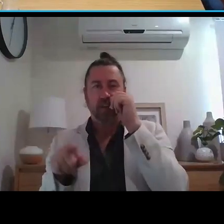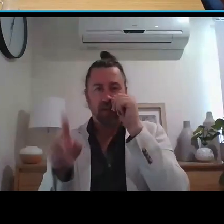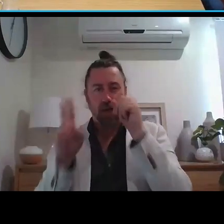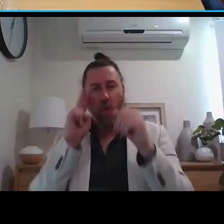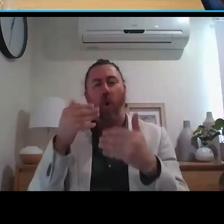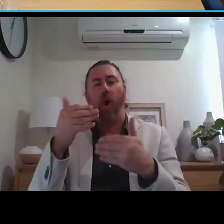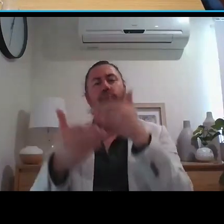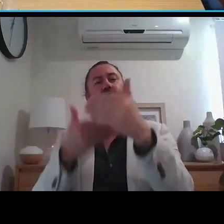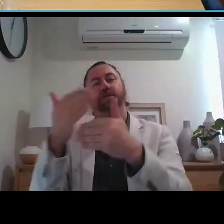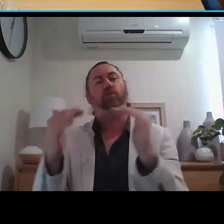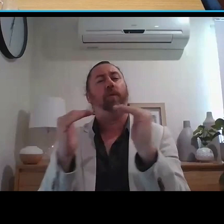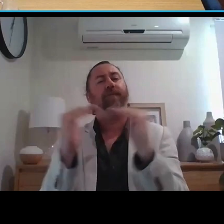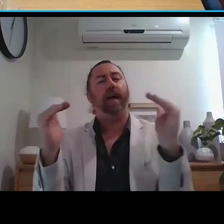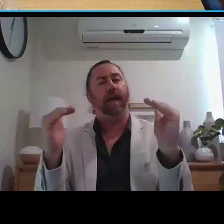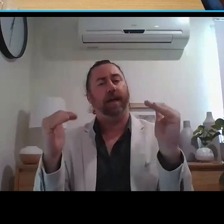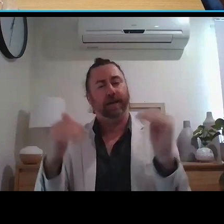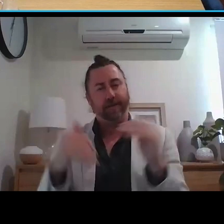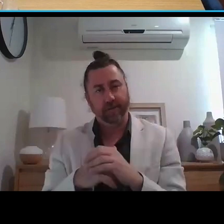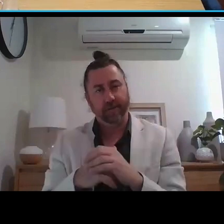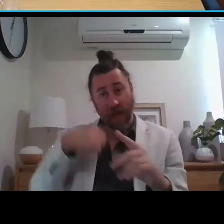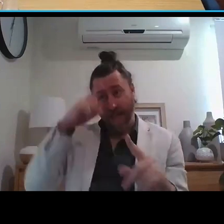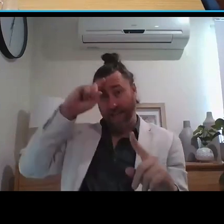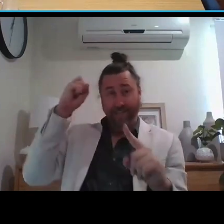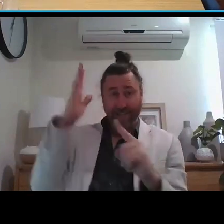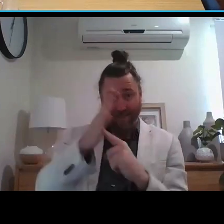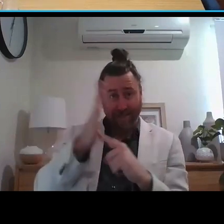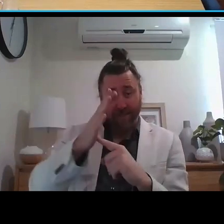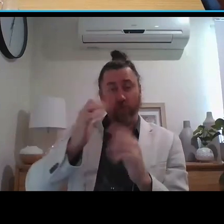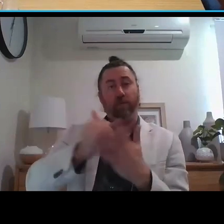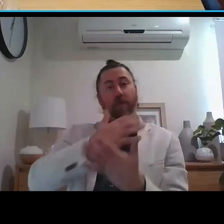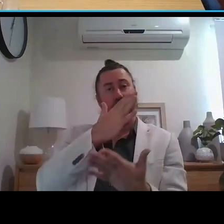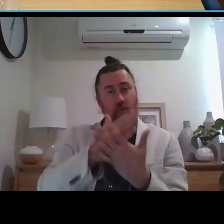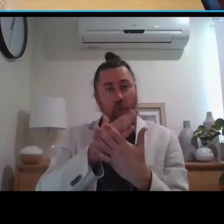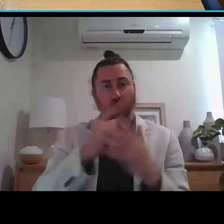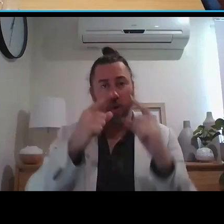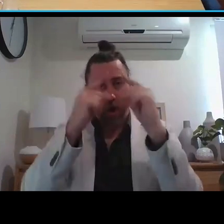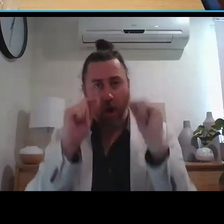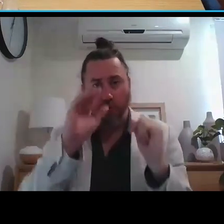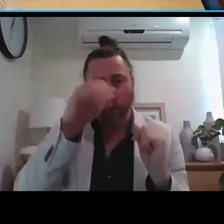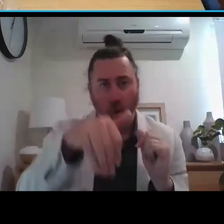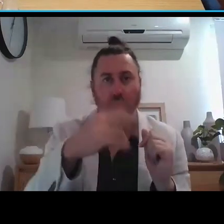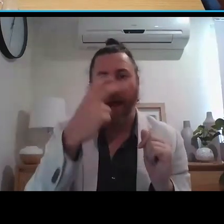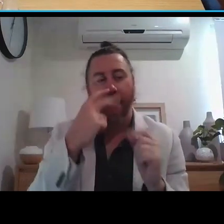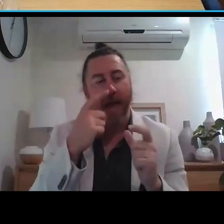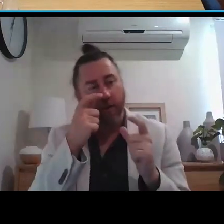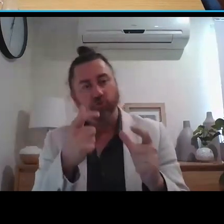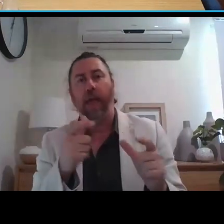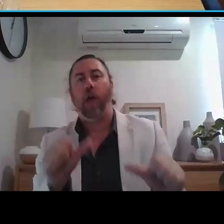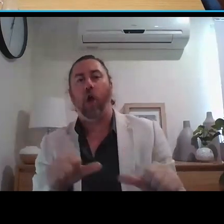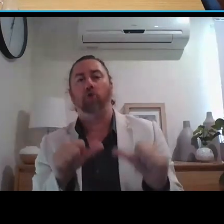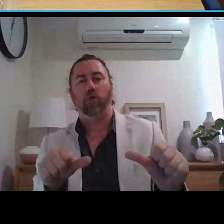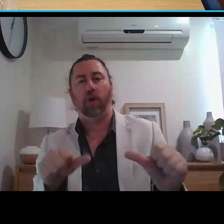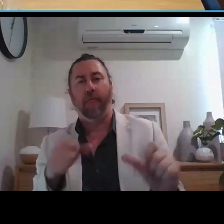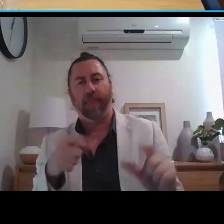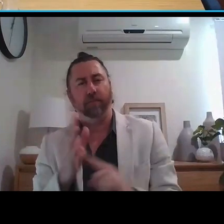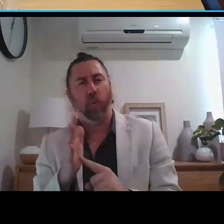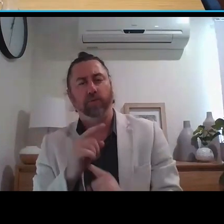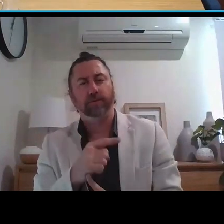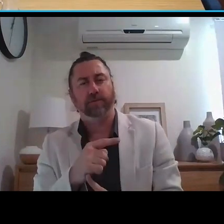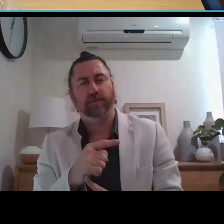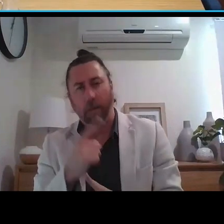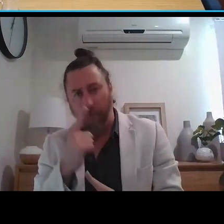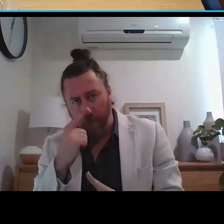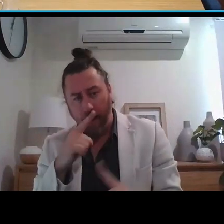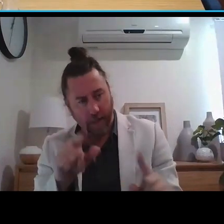balanced against the primary objective of protecting and enhancing the health, wellbeing and safety and interests of aged care consumers. And what that